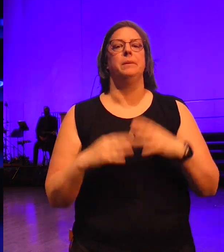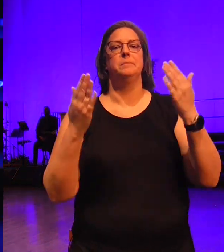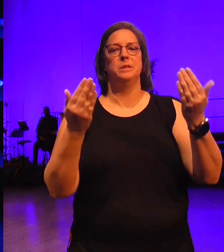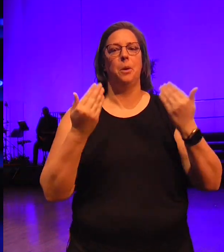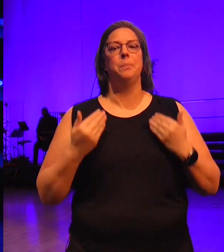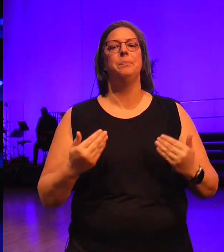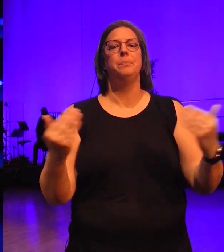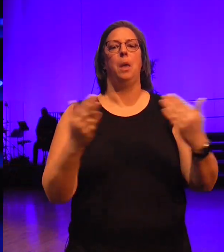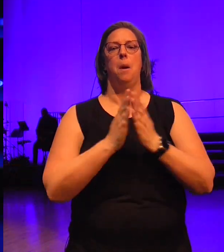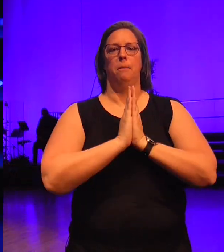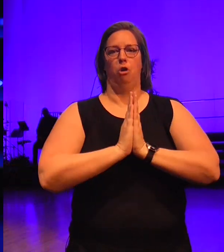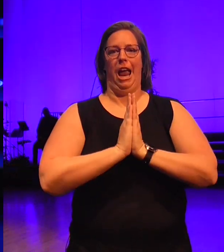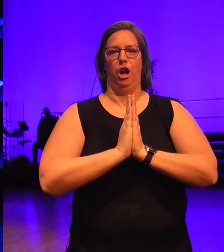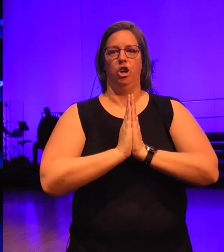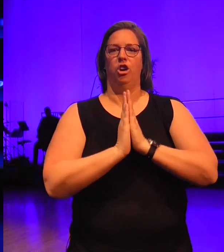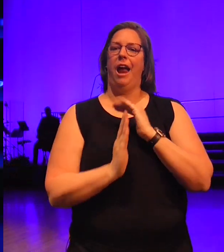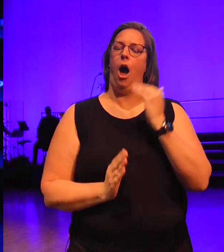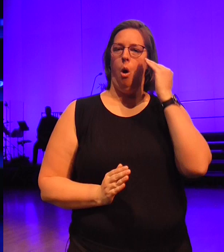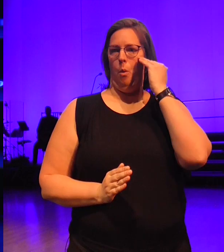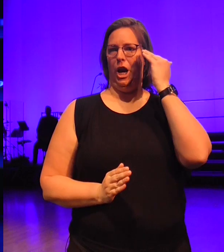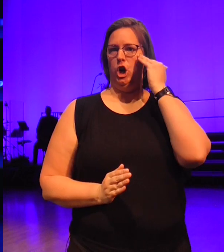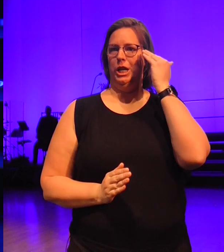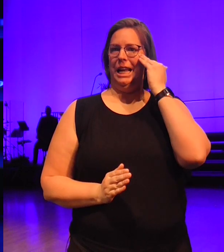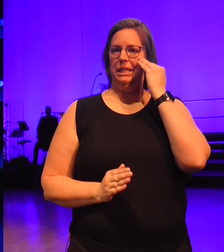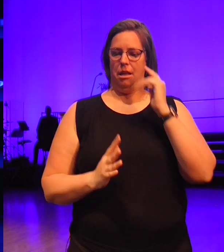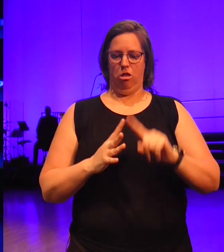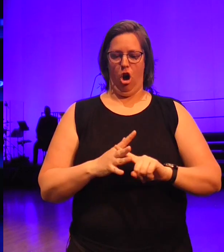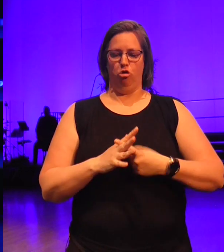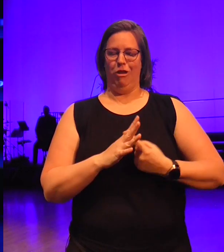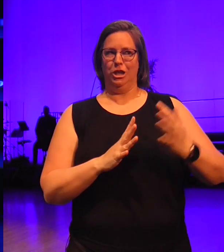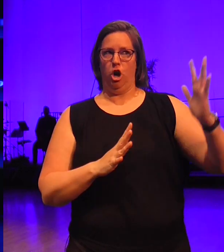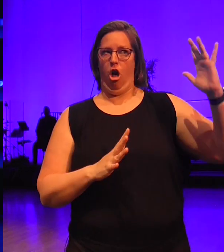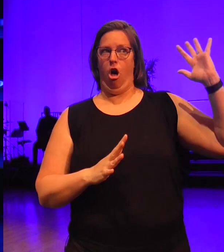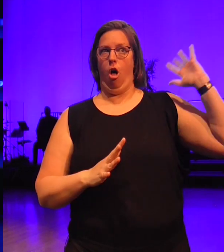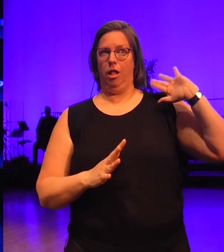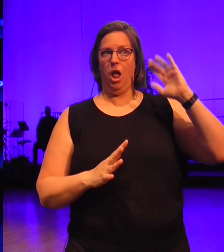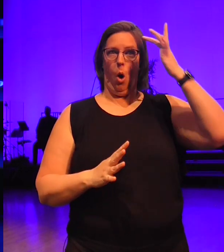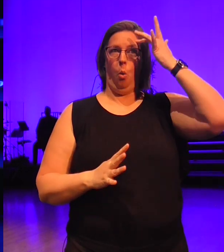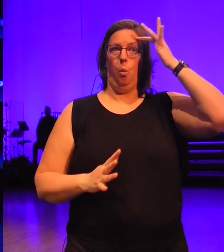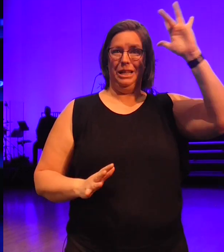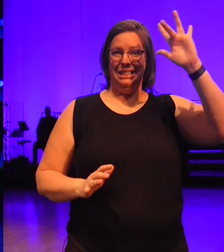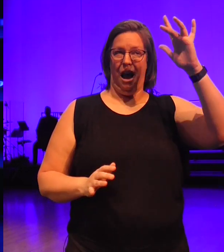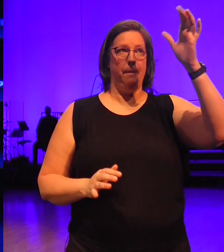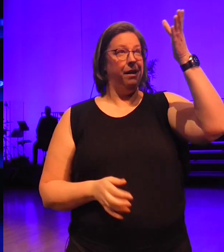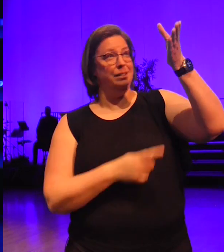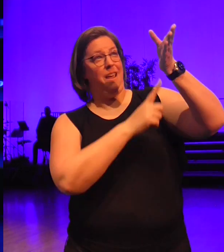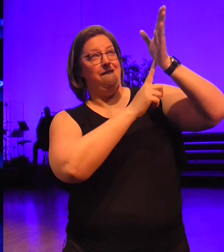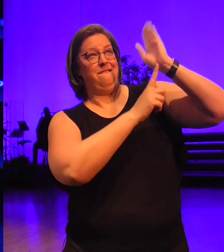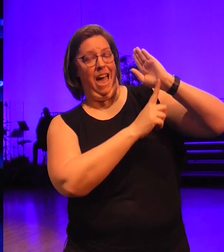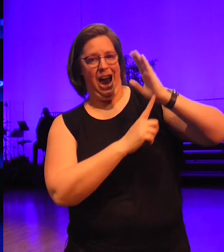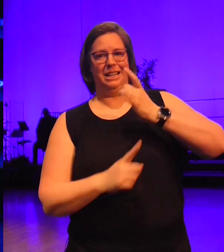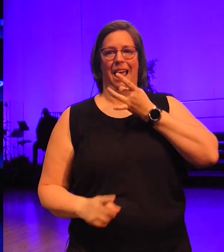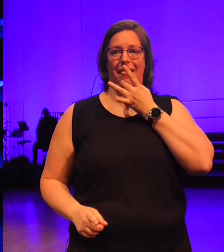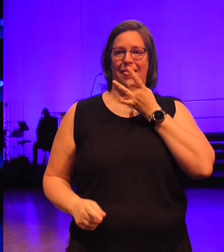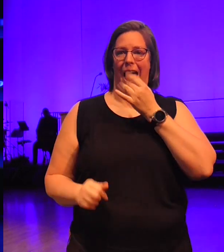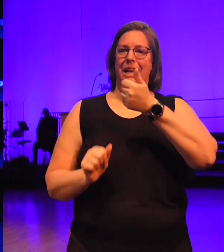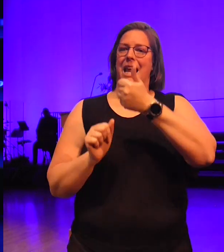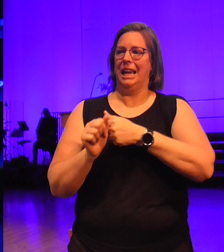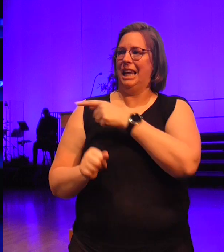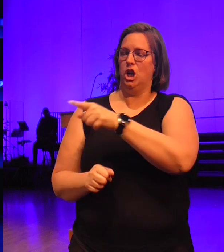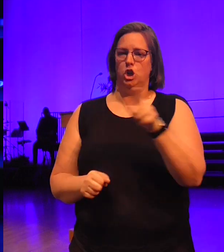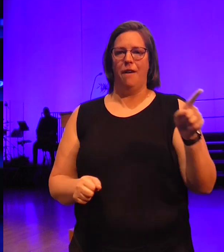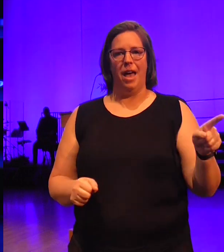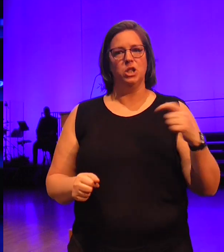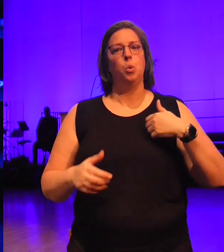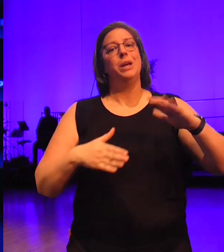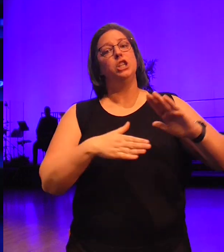awareness, that original wisdom, that divine light in each and every one of us, something that we all share together, yet